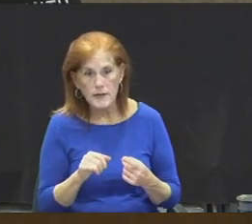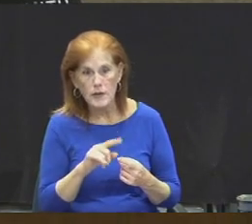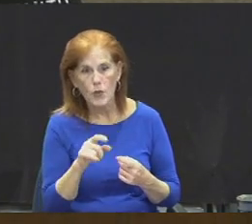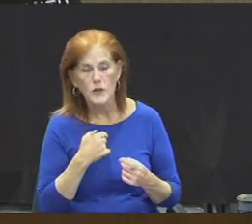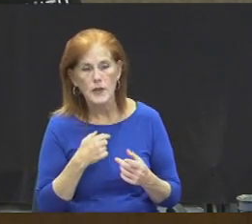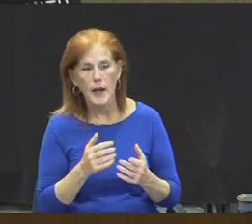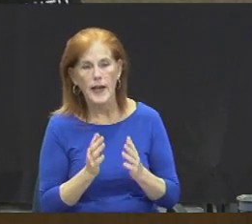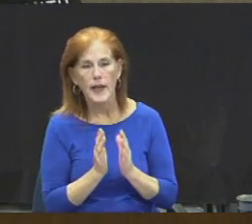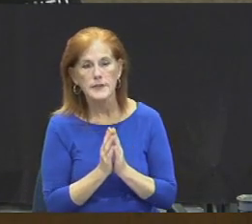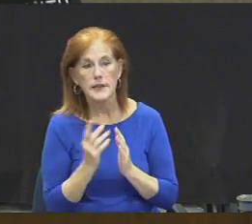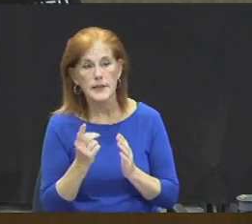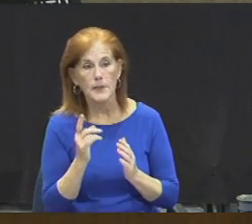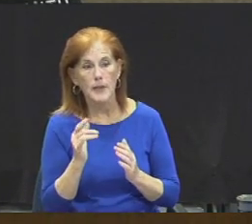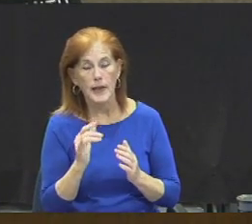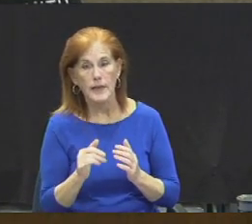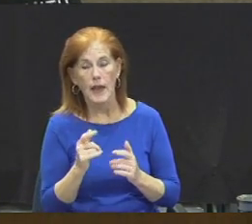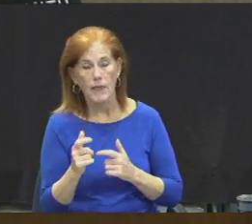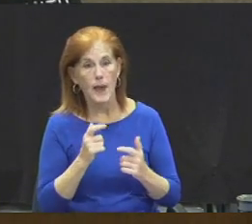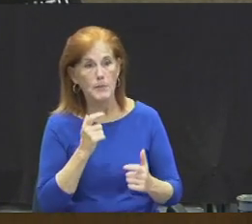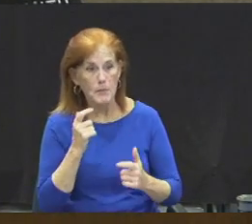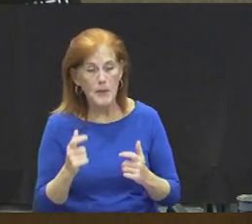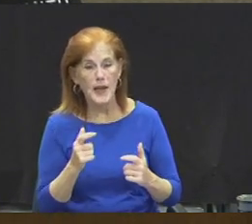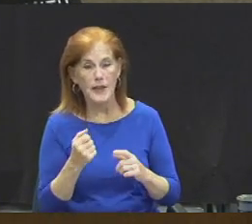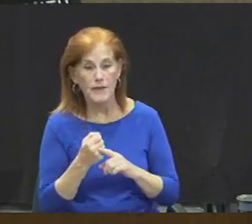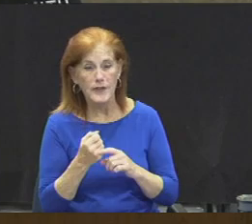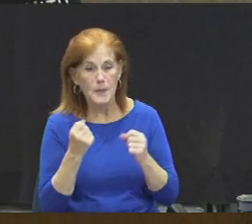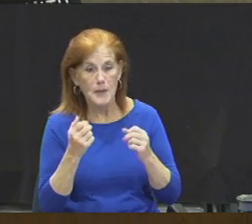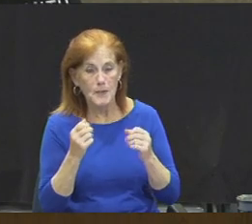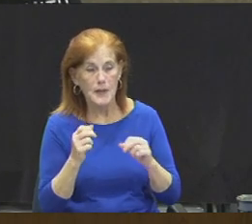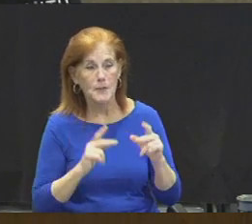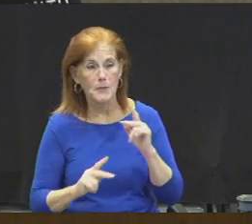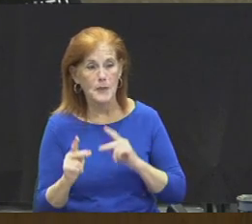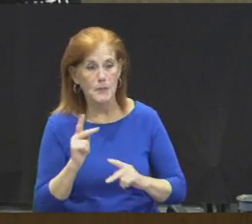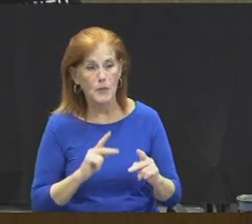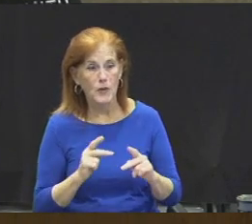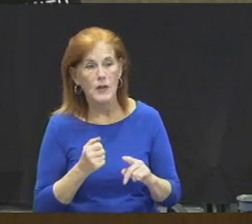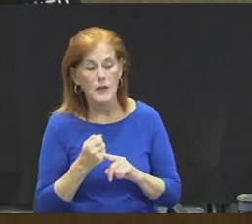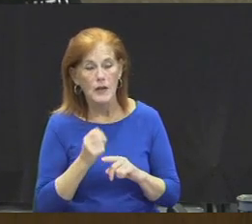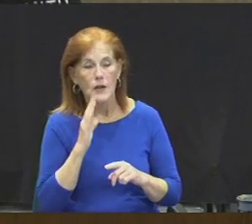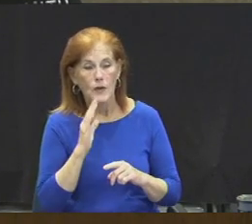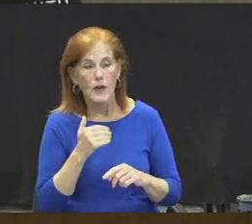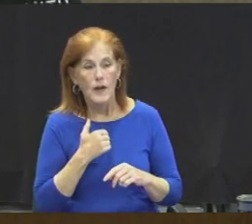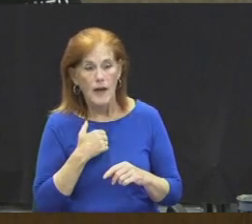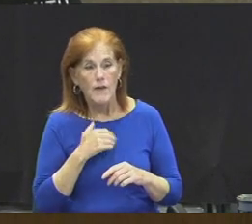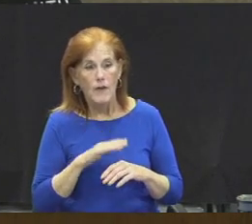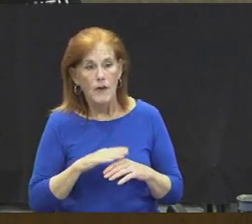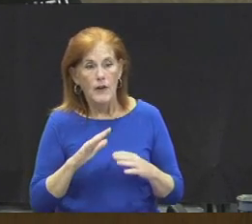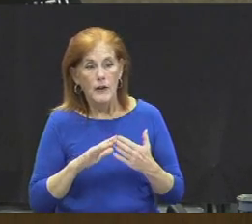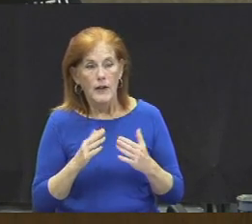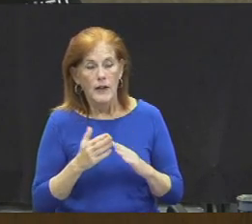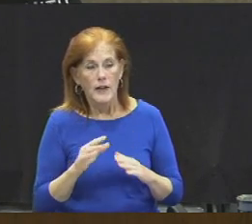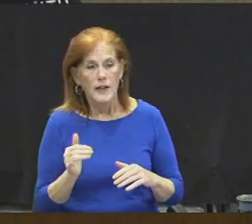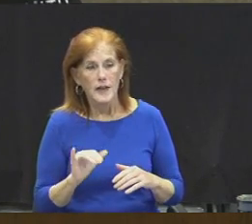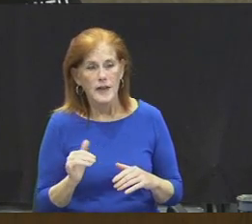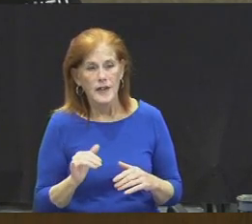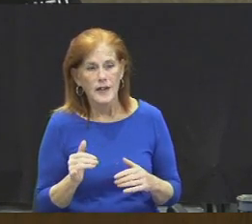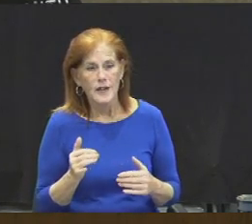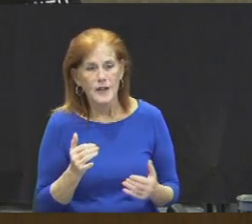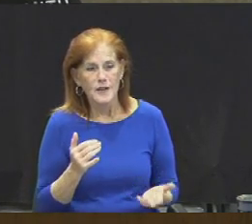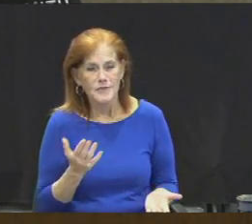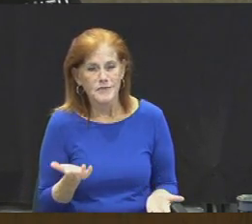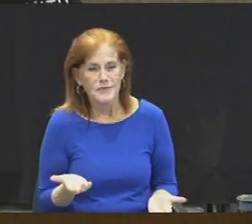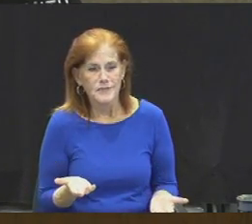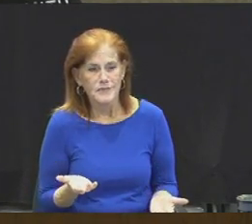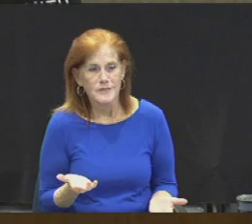ask. It's like, with something of this scale, and with this impact, the impact it's gonna have on the city, it's like, why